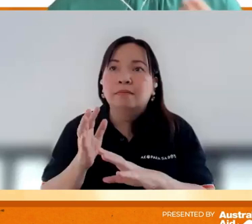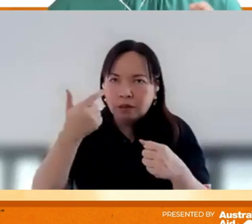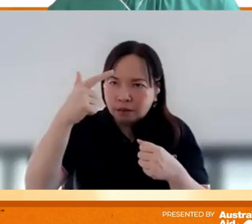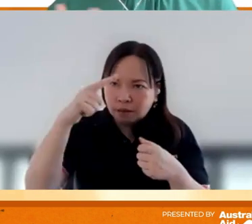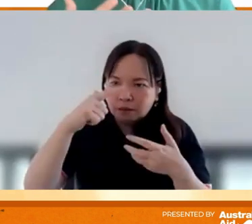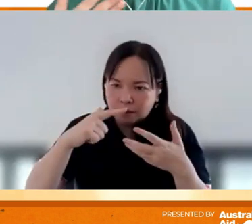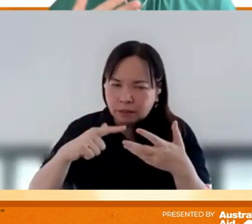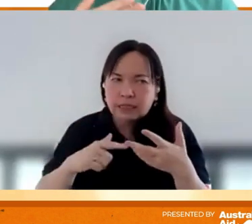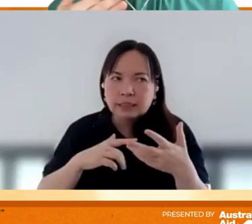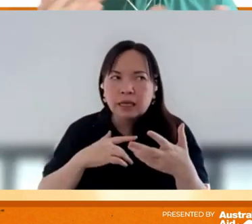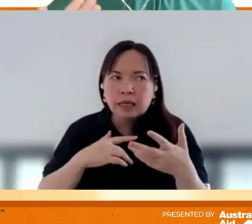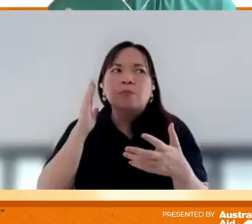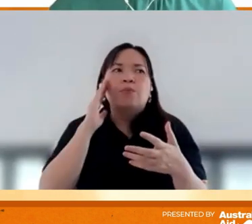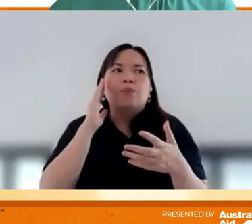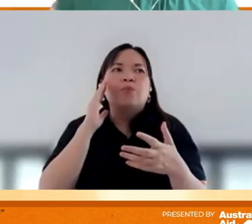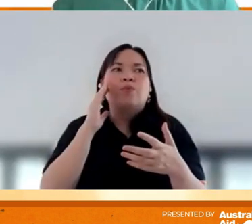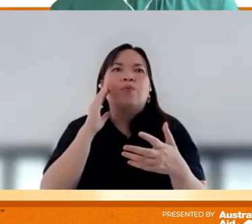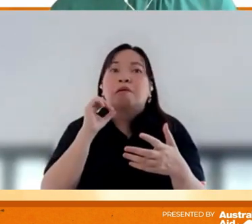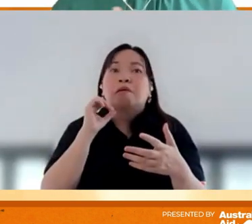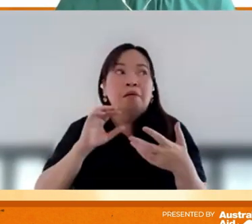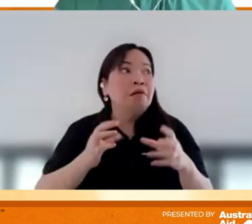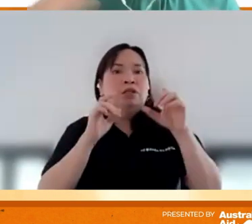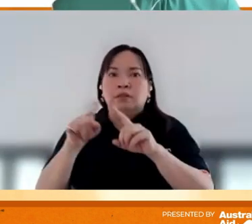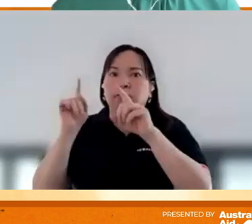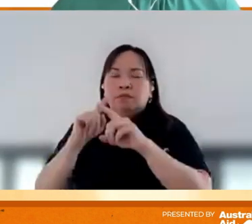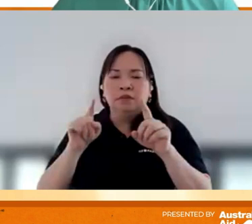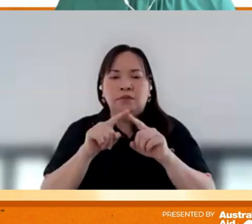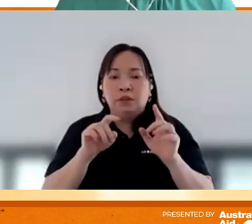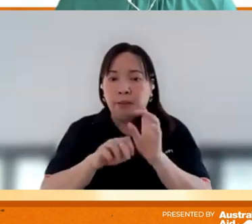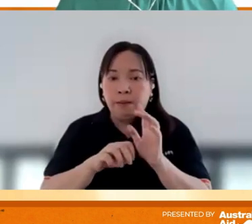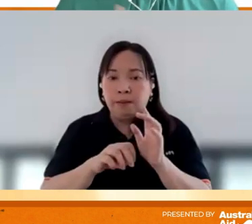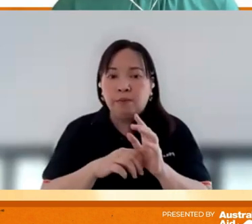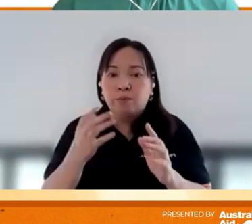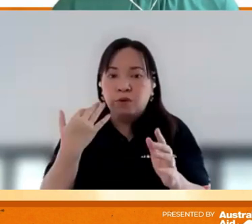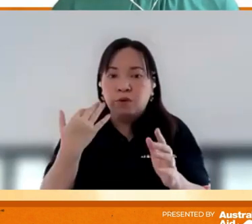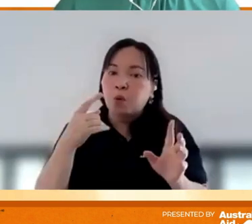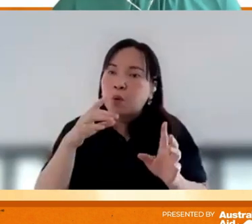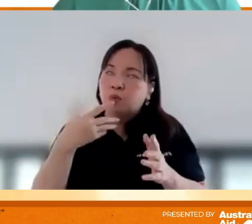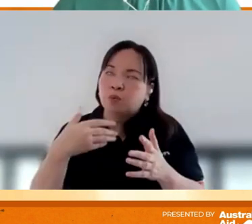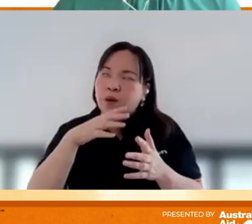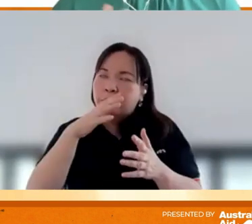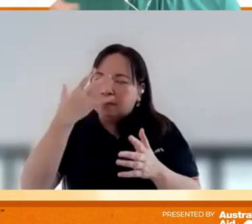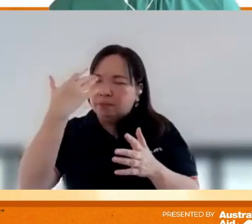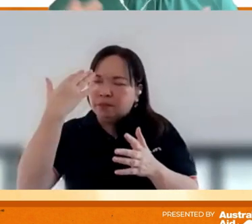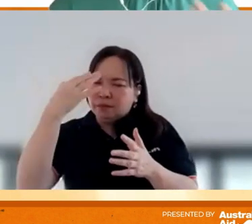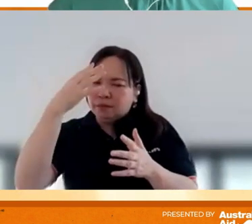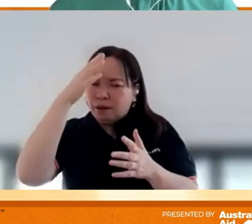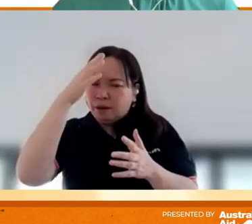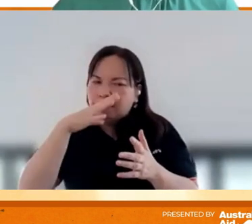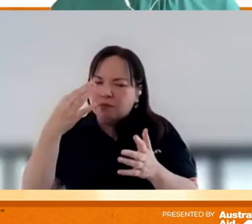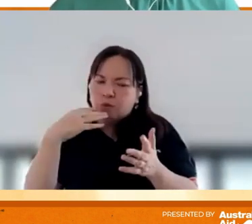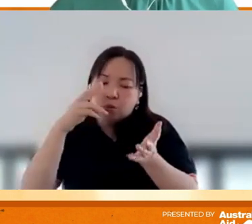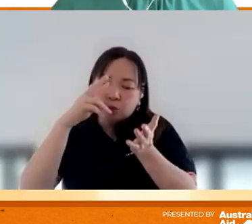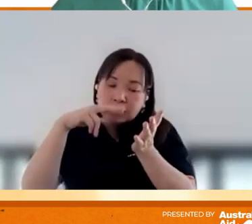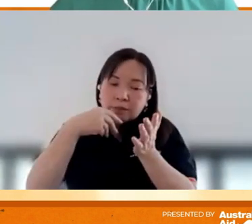kunyari, before, no, binabasahan nyo before going to sleep. So, continue doing that. Okay? Eating with